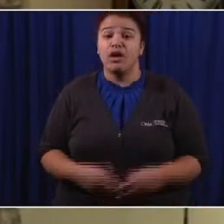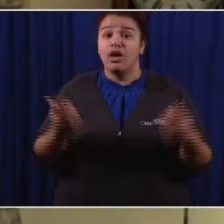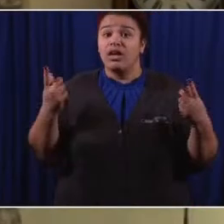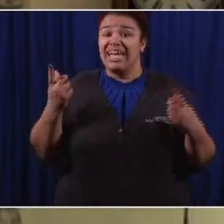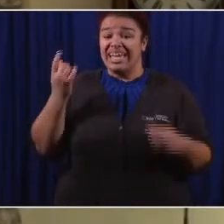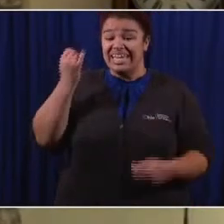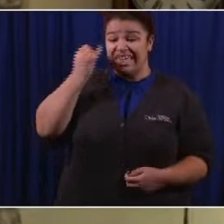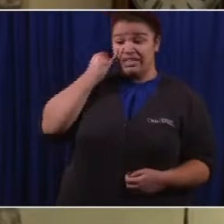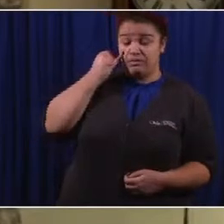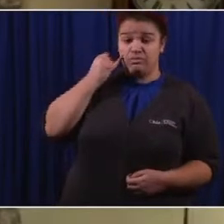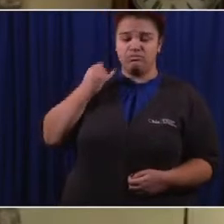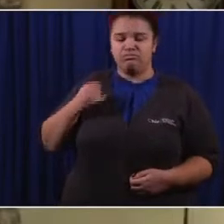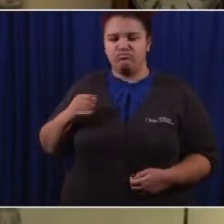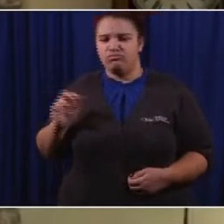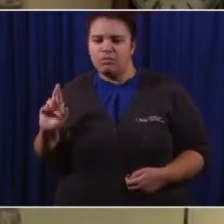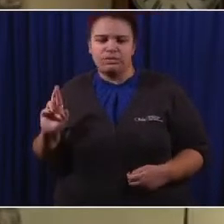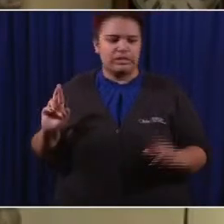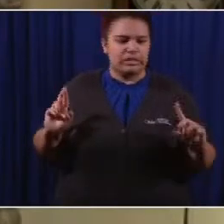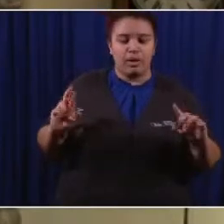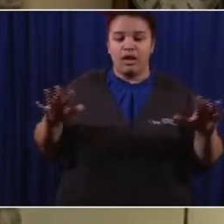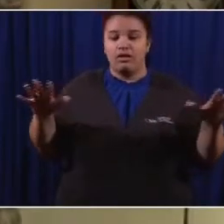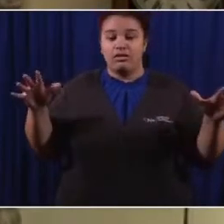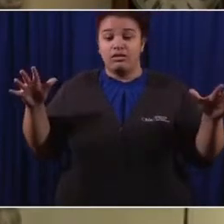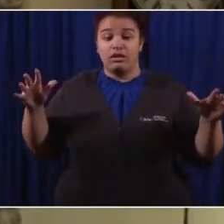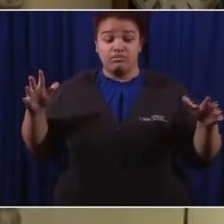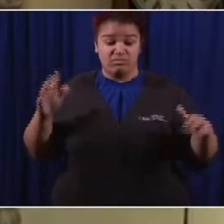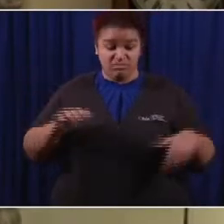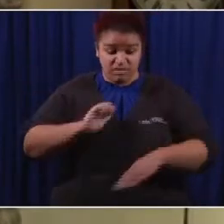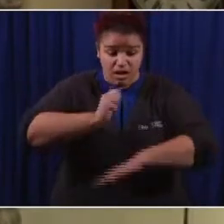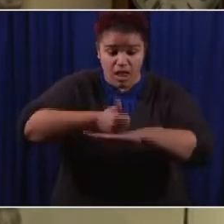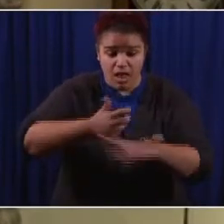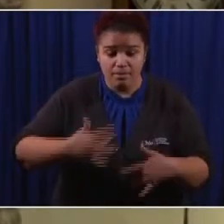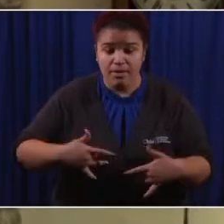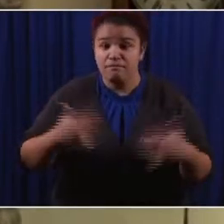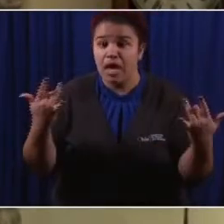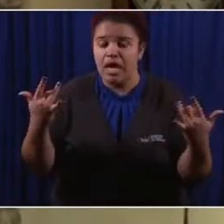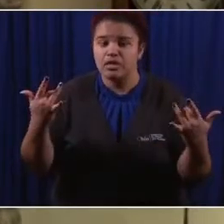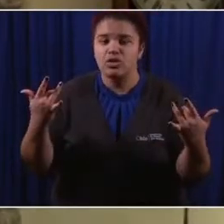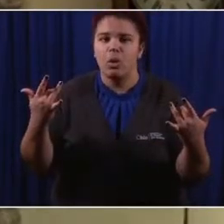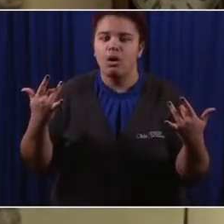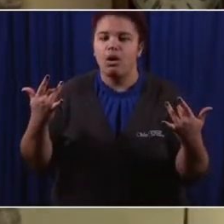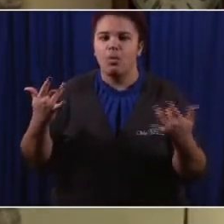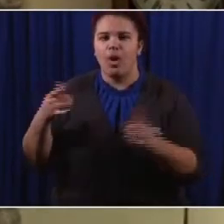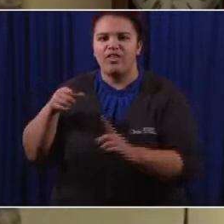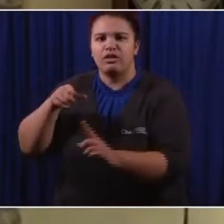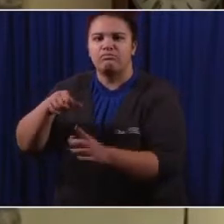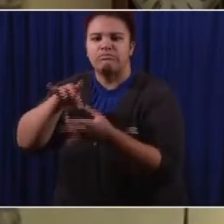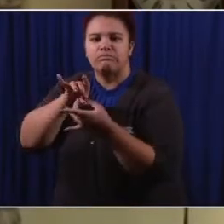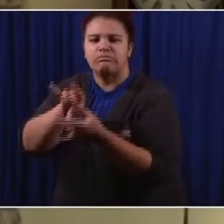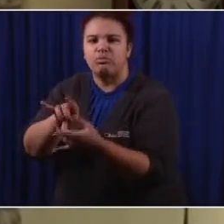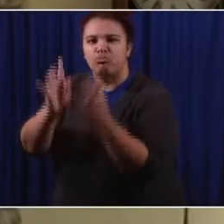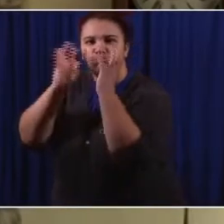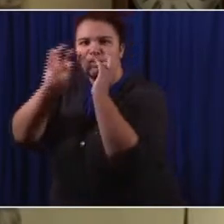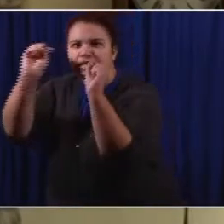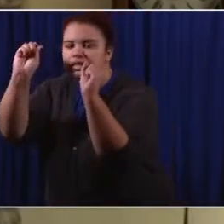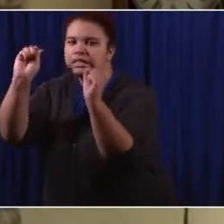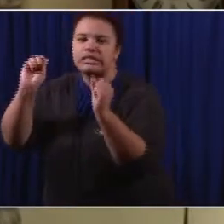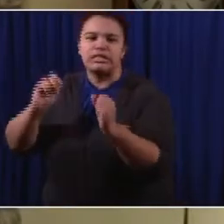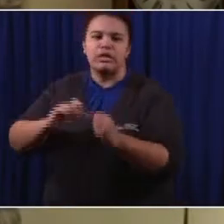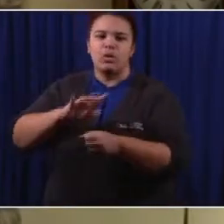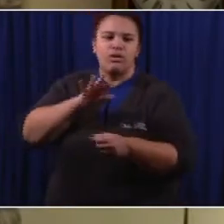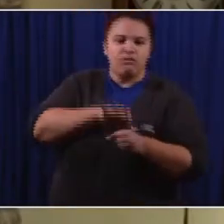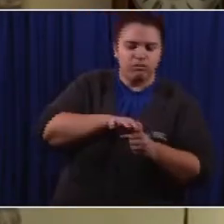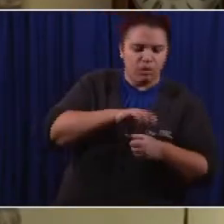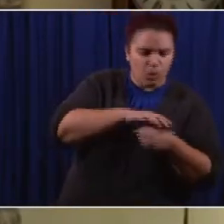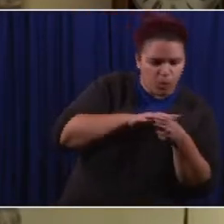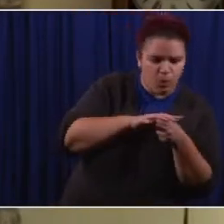would just, whether it is related to a campaign or not, we would ask people just to be very careful. This